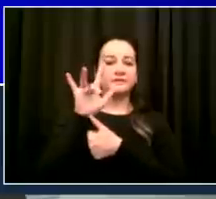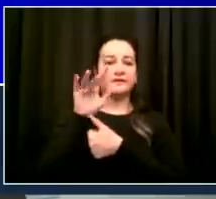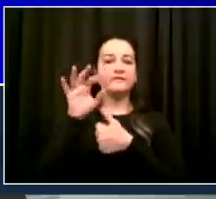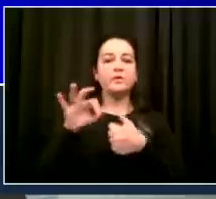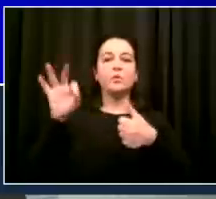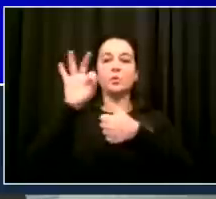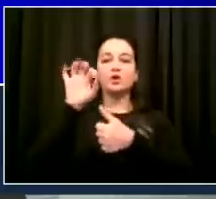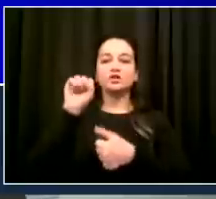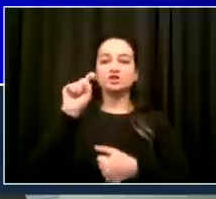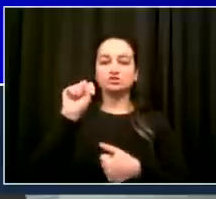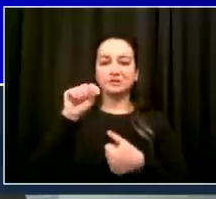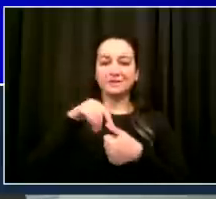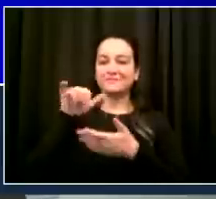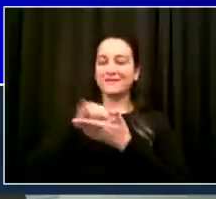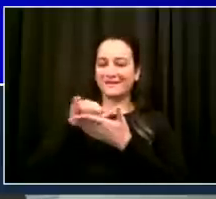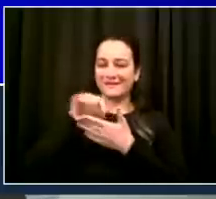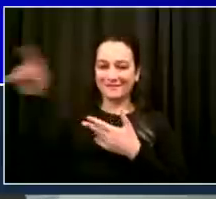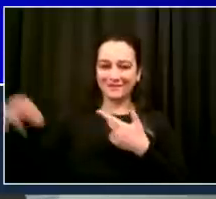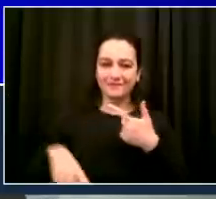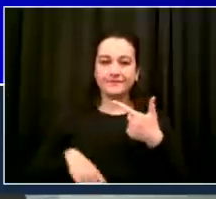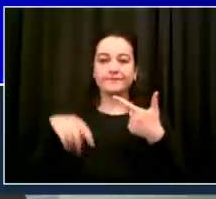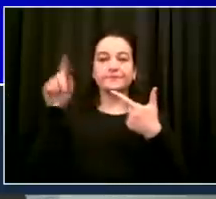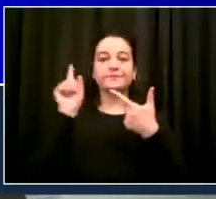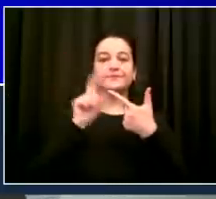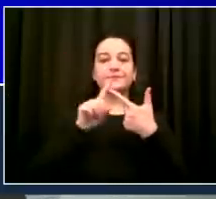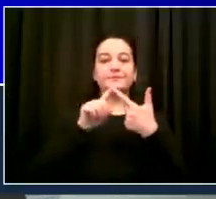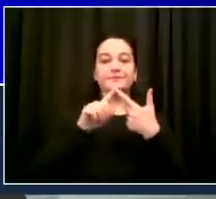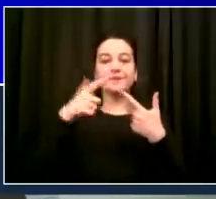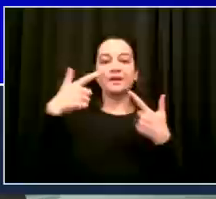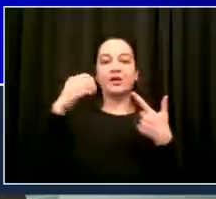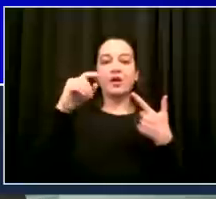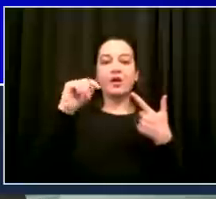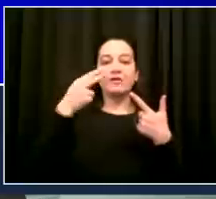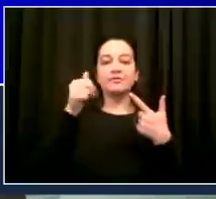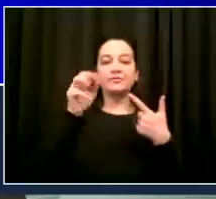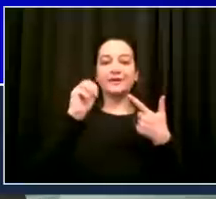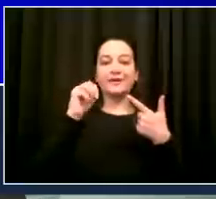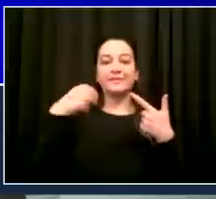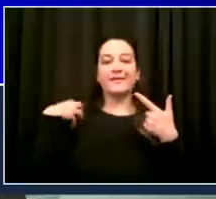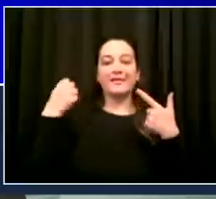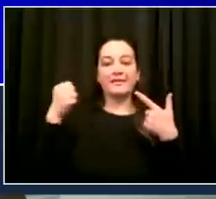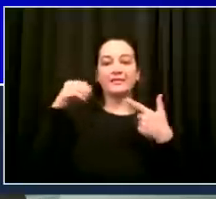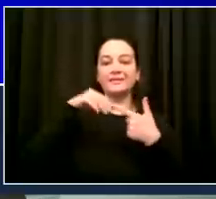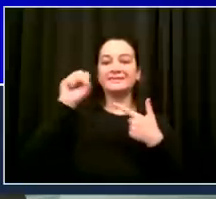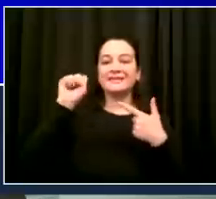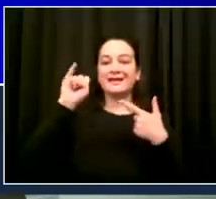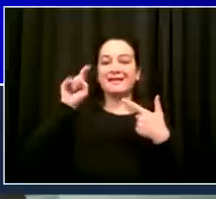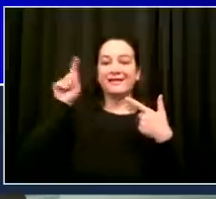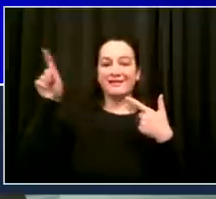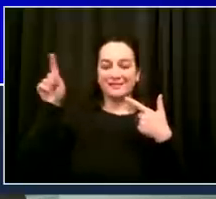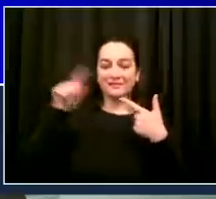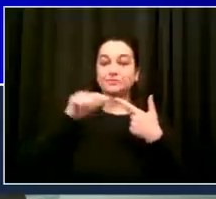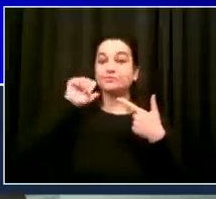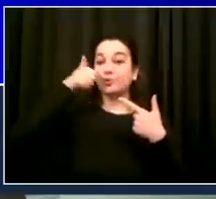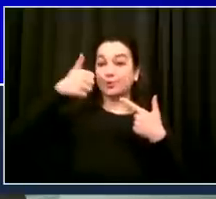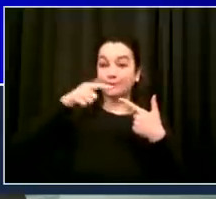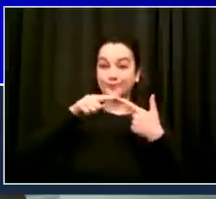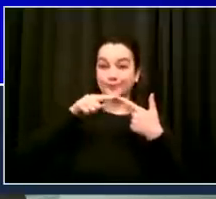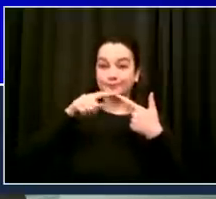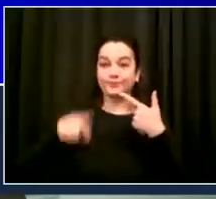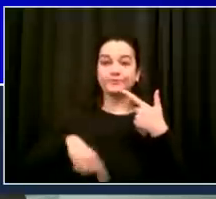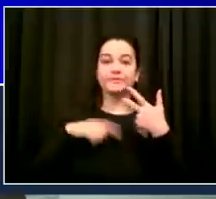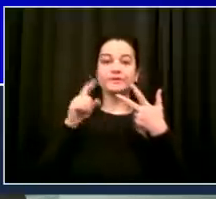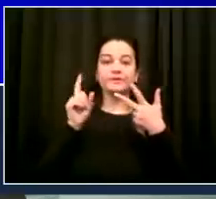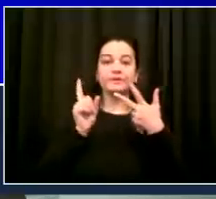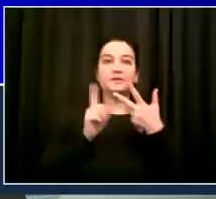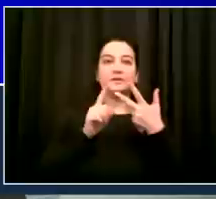24/7. Saturday in Corona, Queens Health and Hospitals Clinic, 24/7. So we're going to be adding